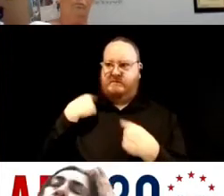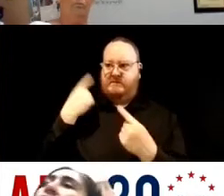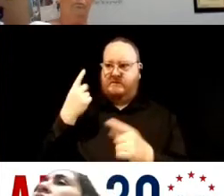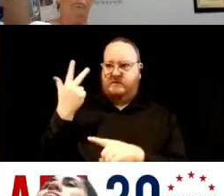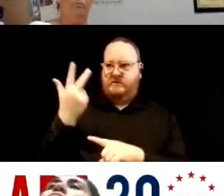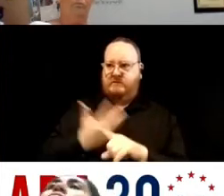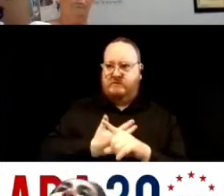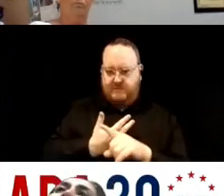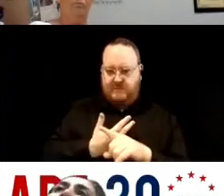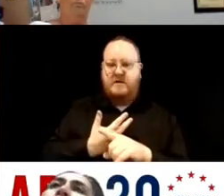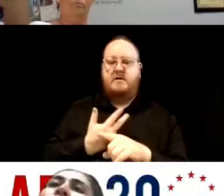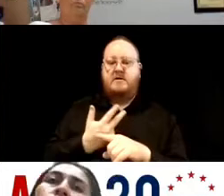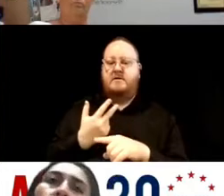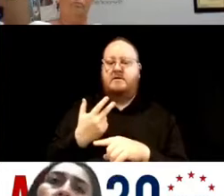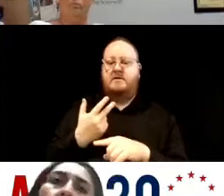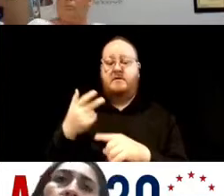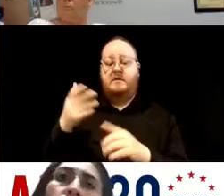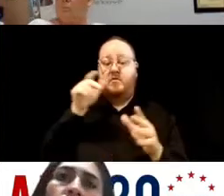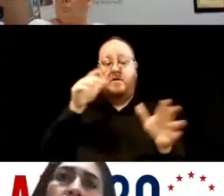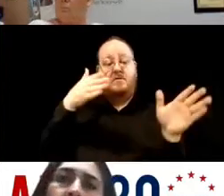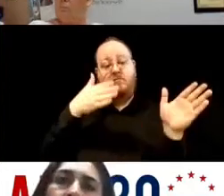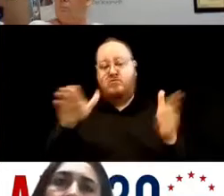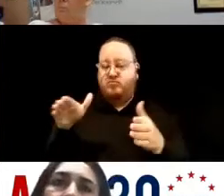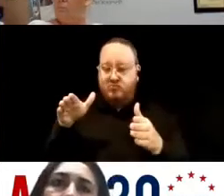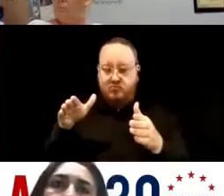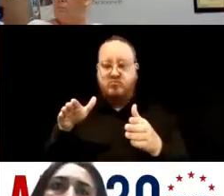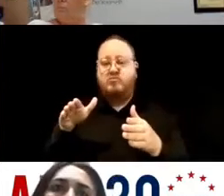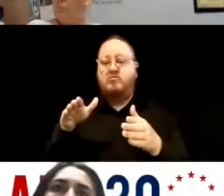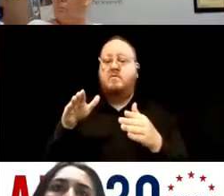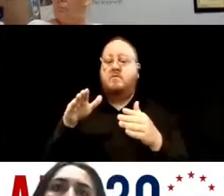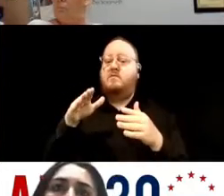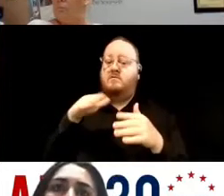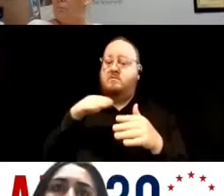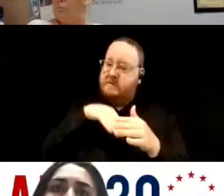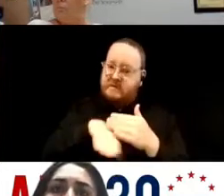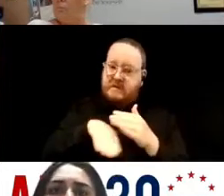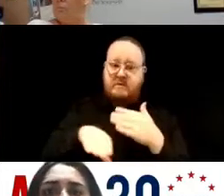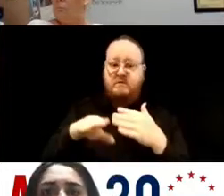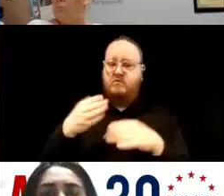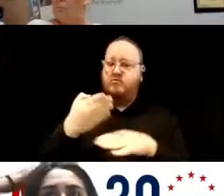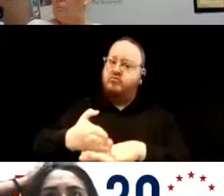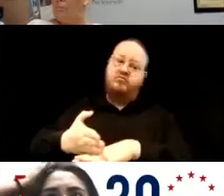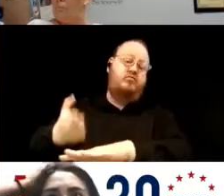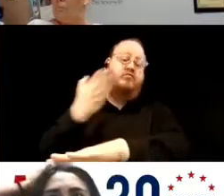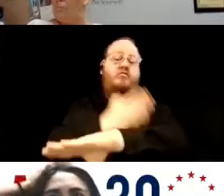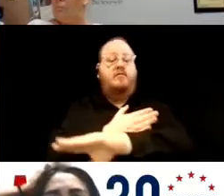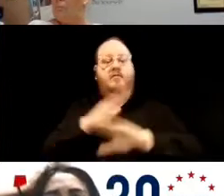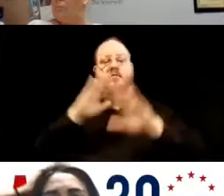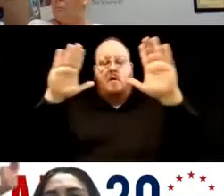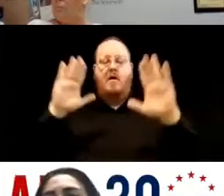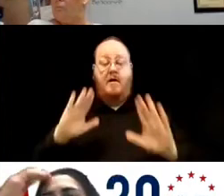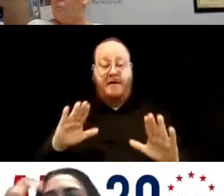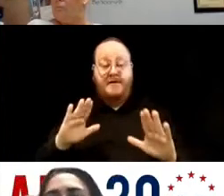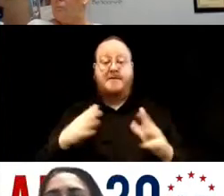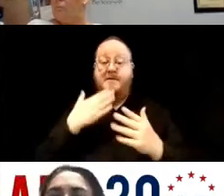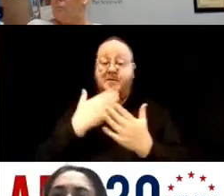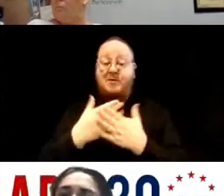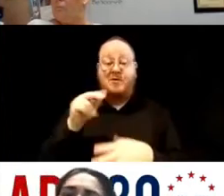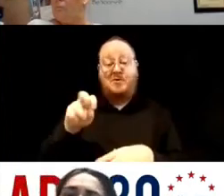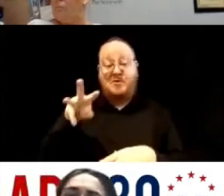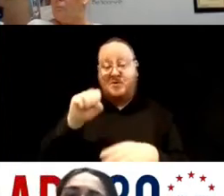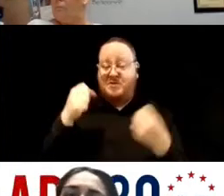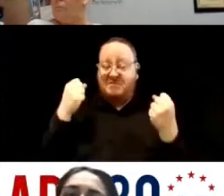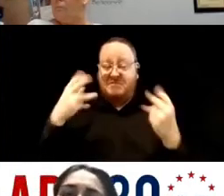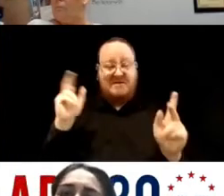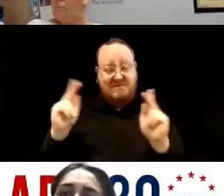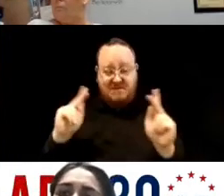to accessibility has really grown, which is great. It's wonderful news for everyone. They've really addressed a lot of the bigger issues,